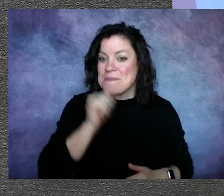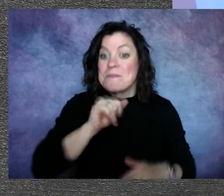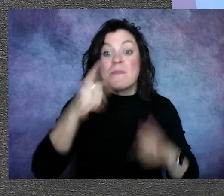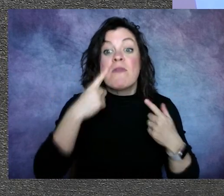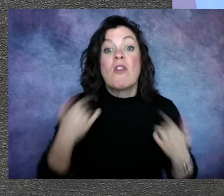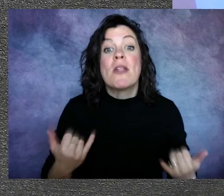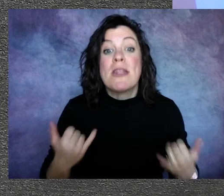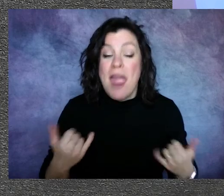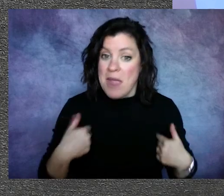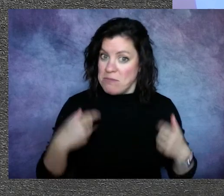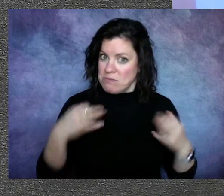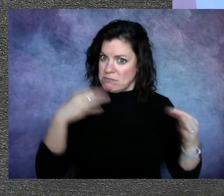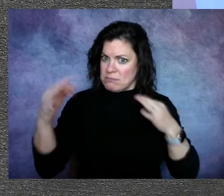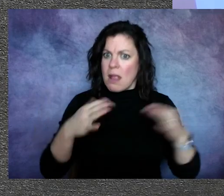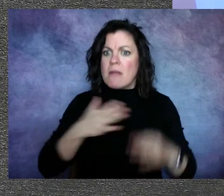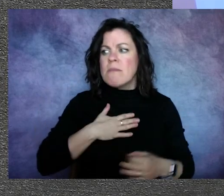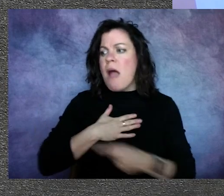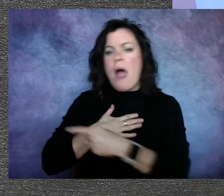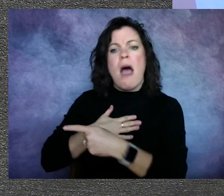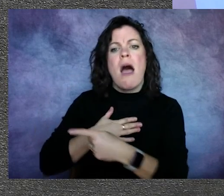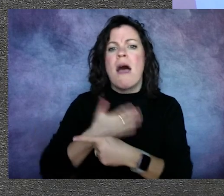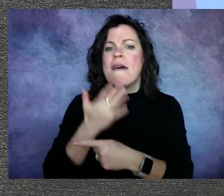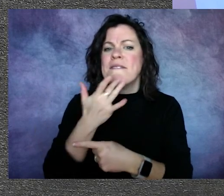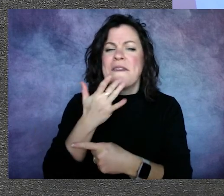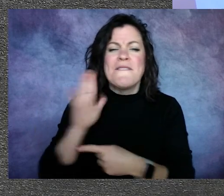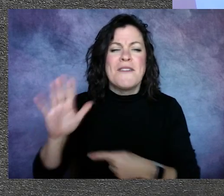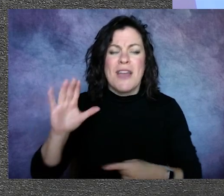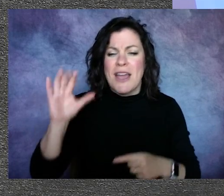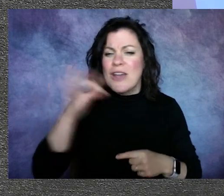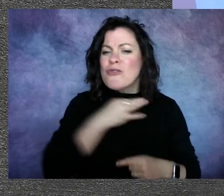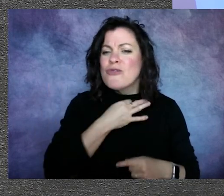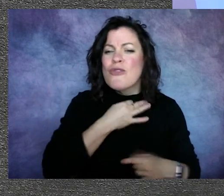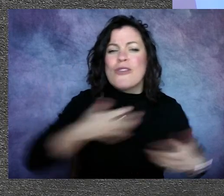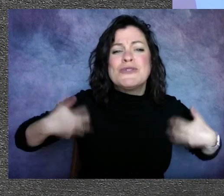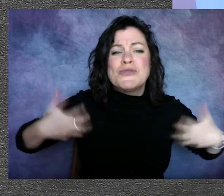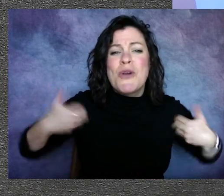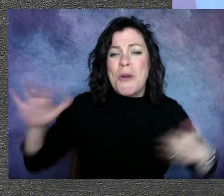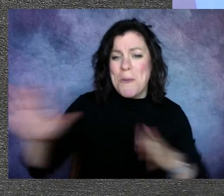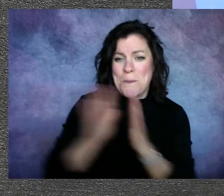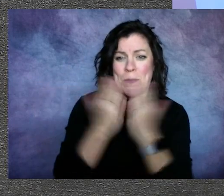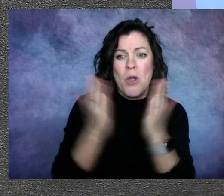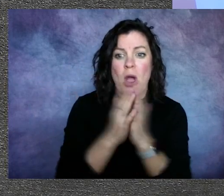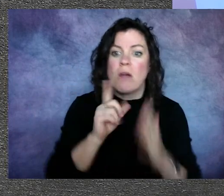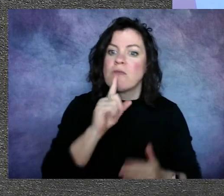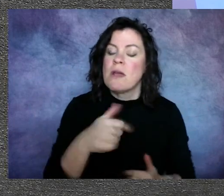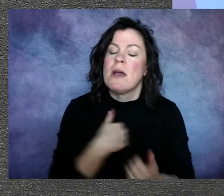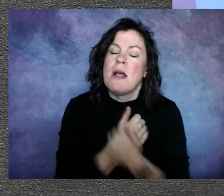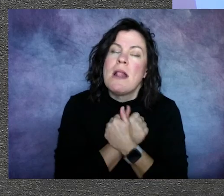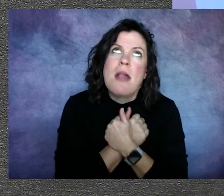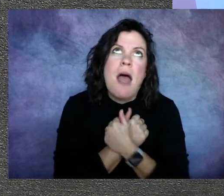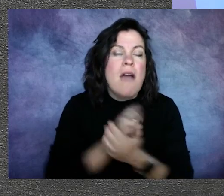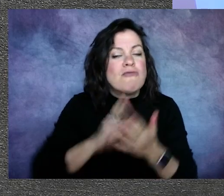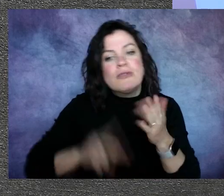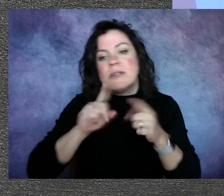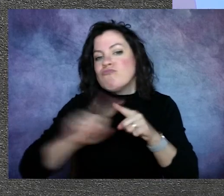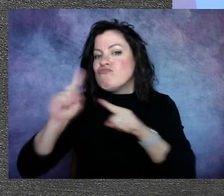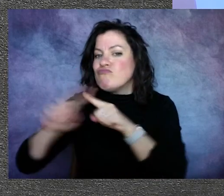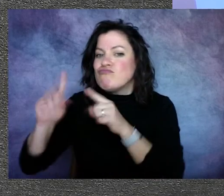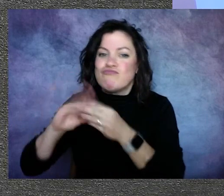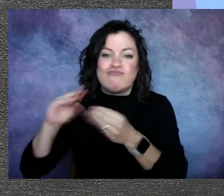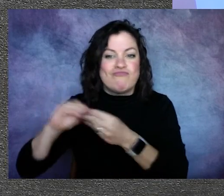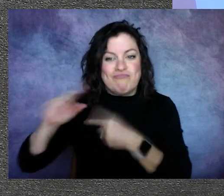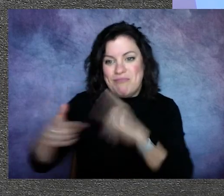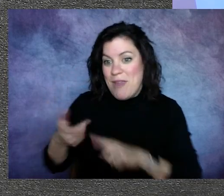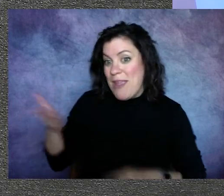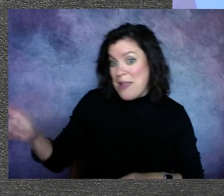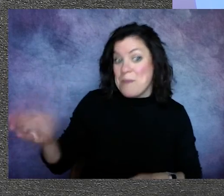share with you my favorite Curious George book. I collect Curious George books because I love to read about him. But my very favorite is